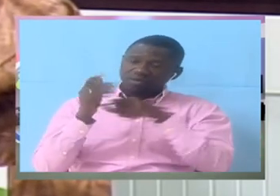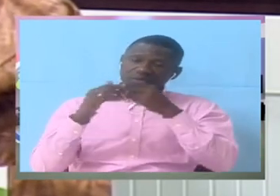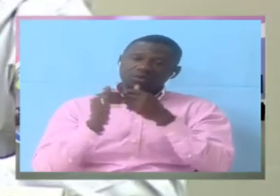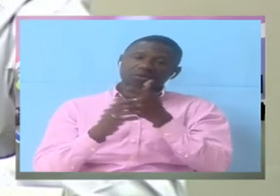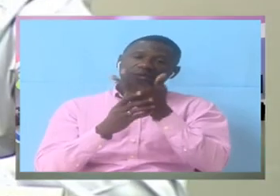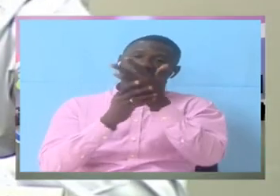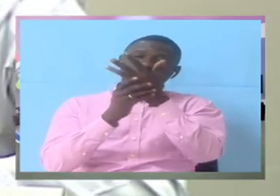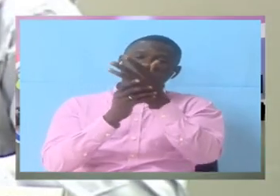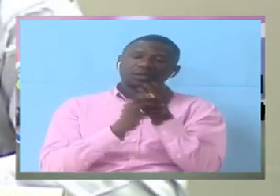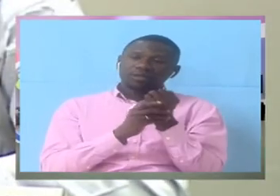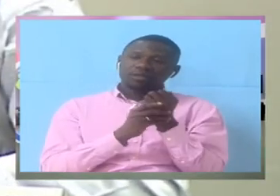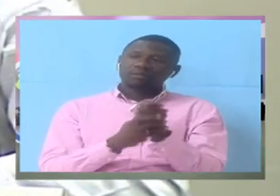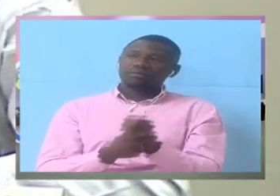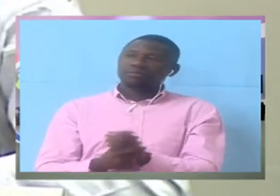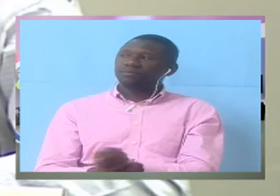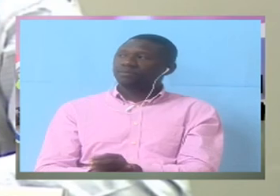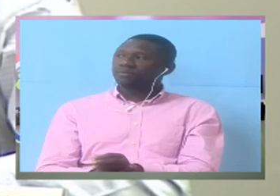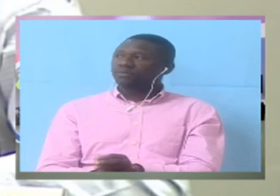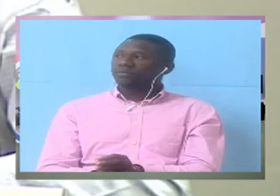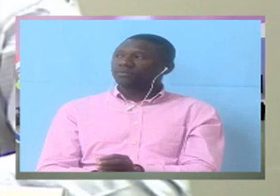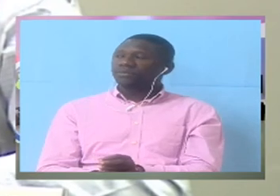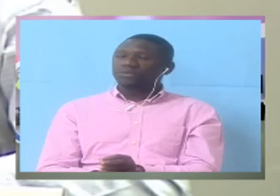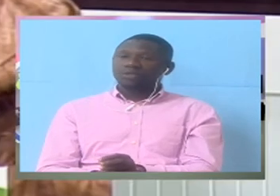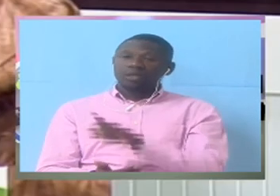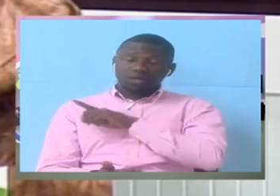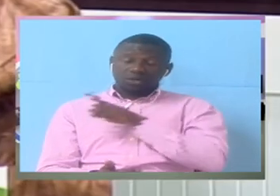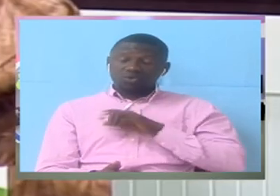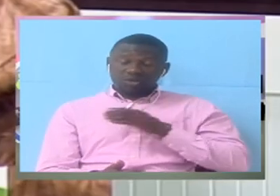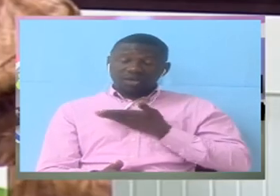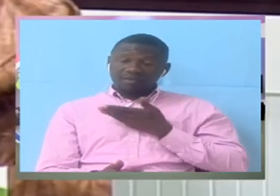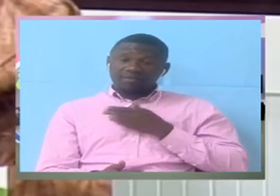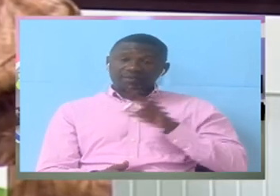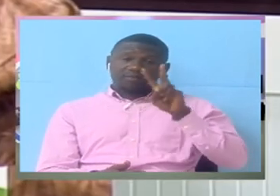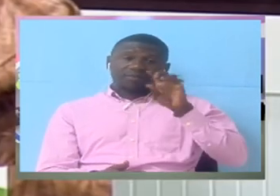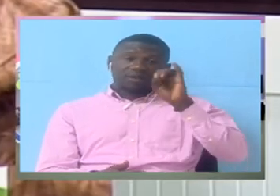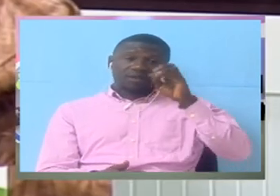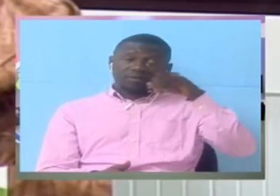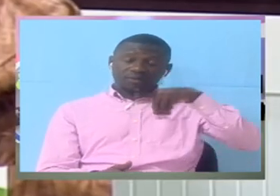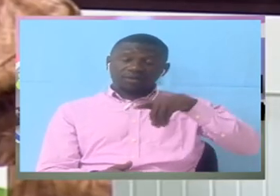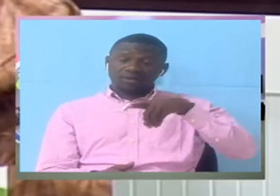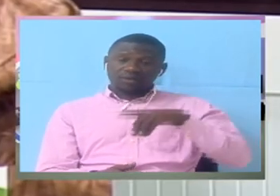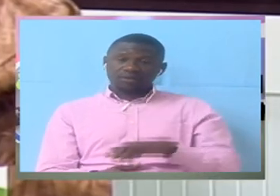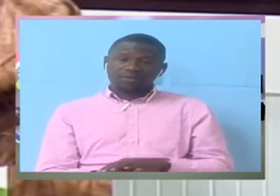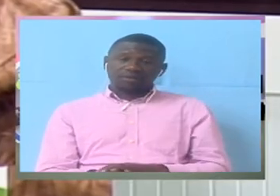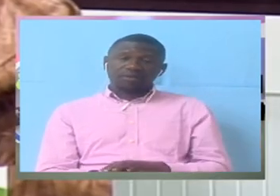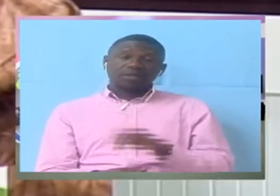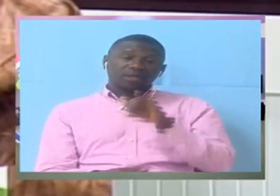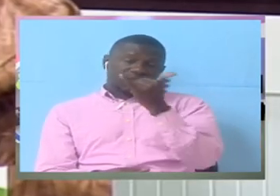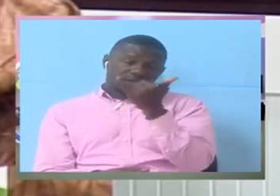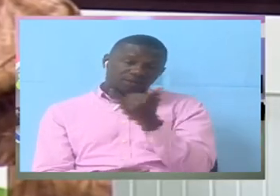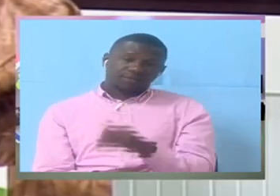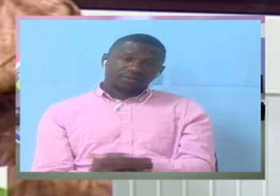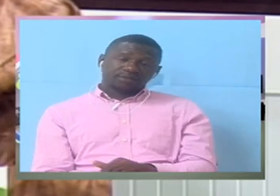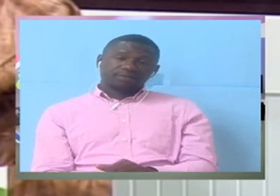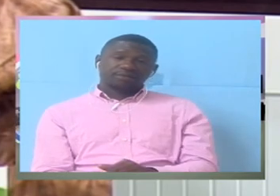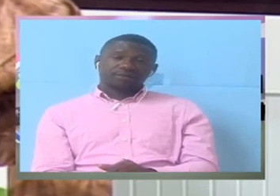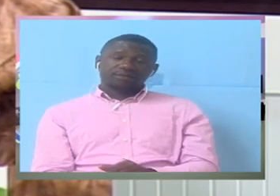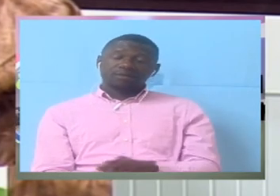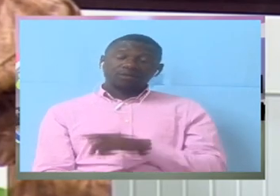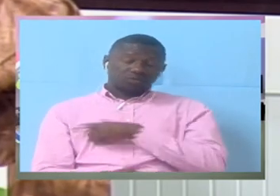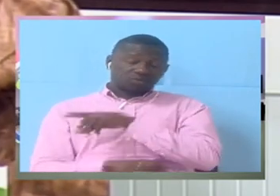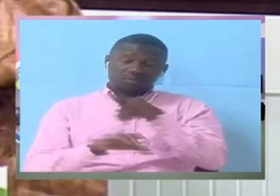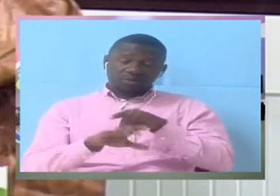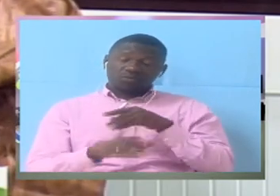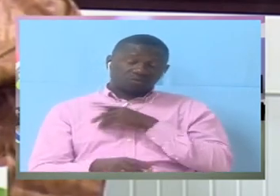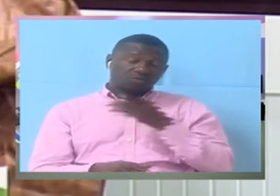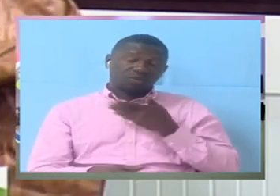90. They also have VIP? Yes. VIP, sir. VIP, all the old. VIP, that was